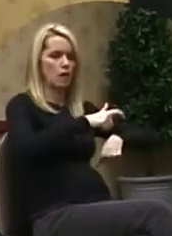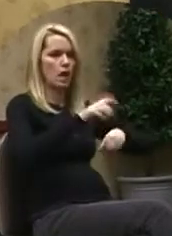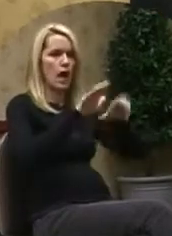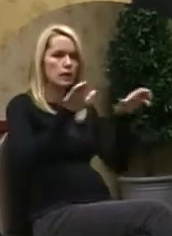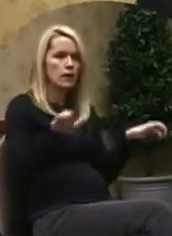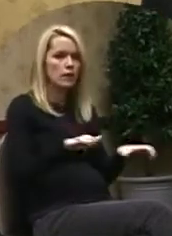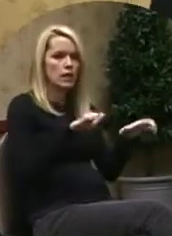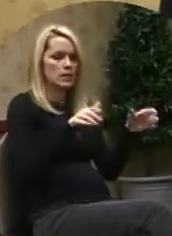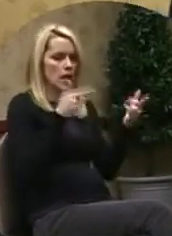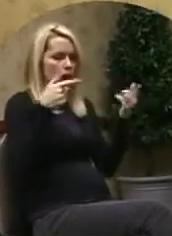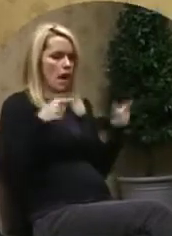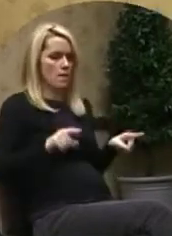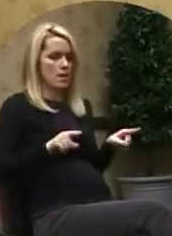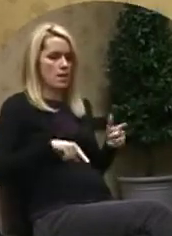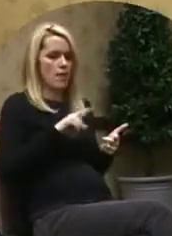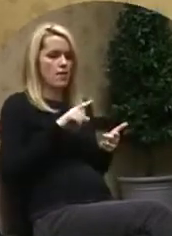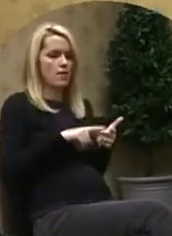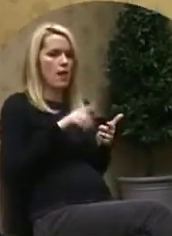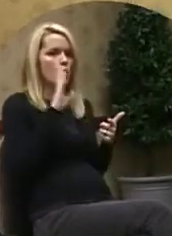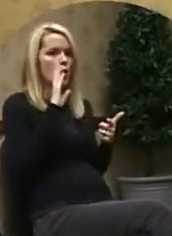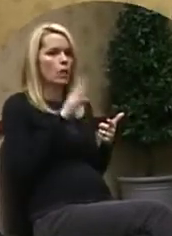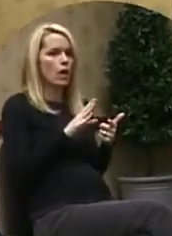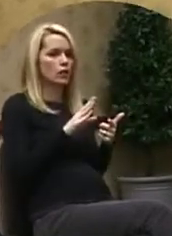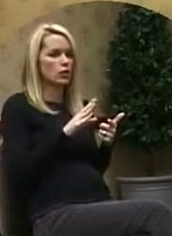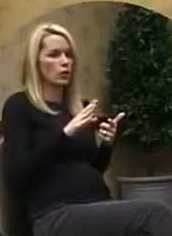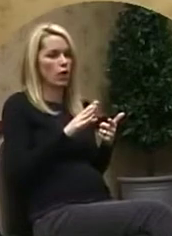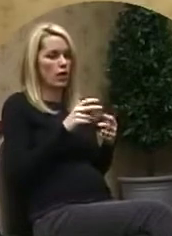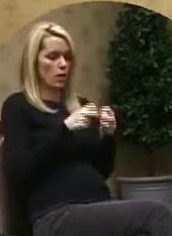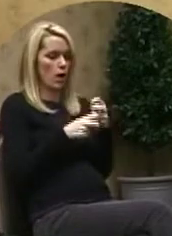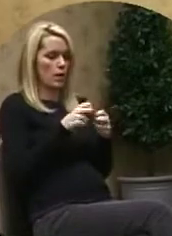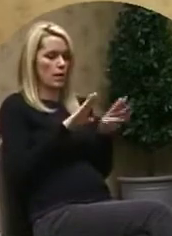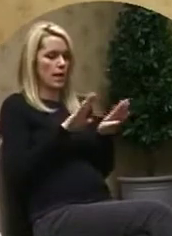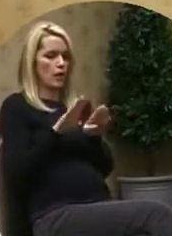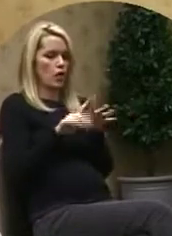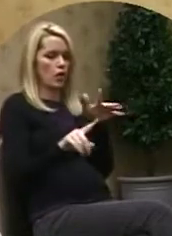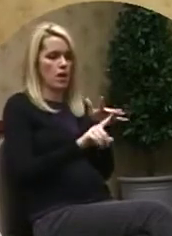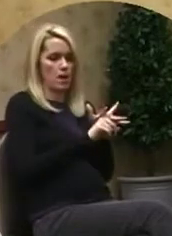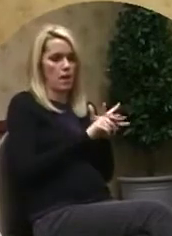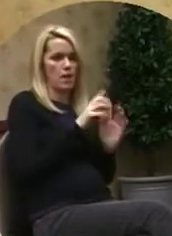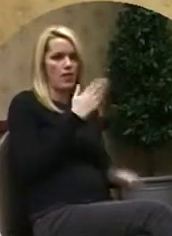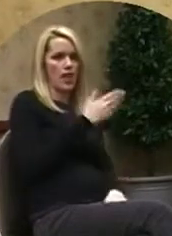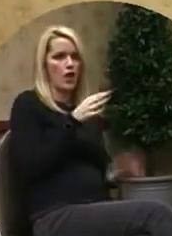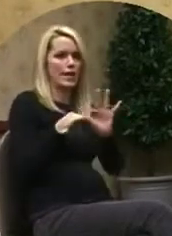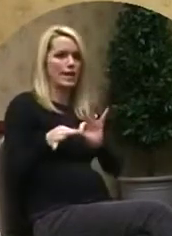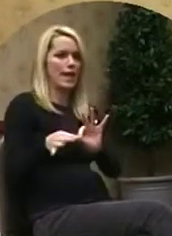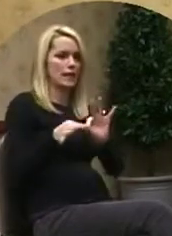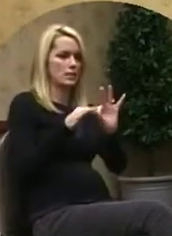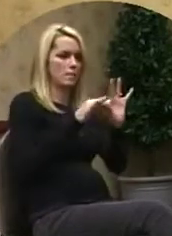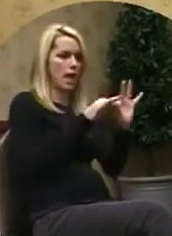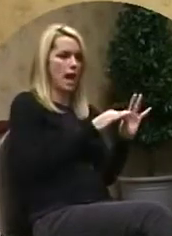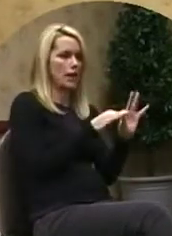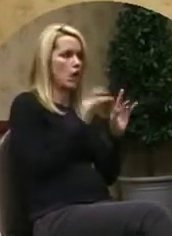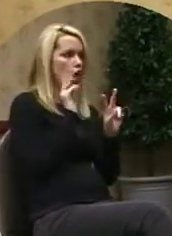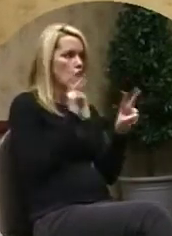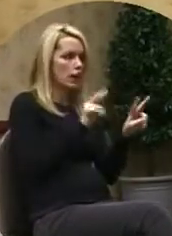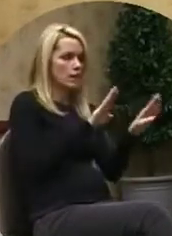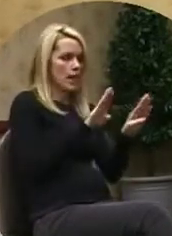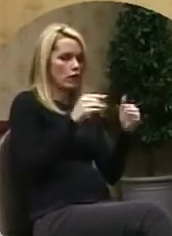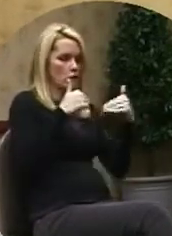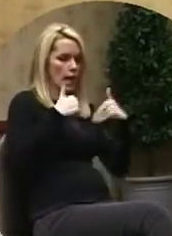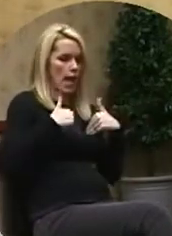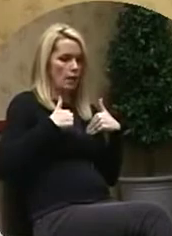activities, and then we're going to do the likelihood of the problem behavior. We're going to need to connect it back and take a look back at the behaviors we've got and